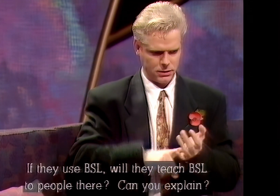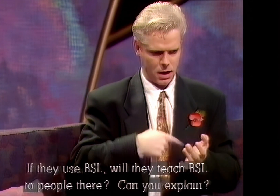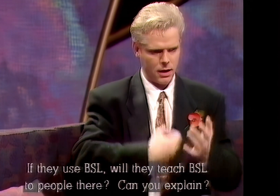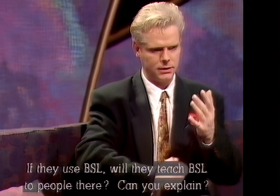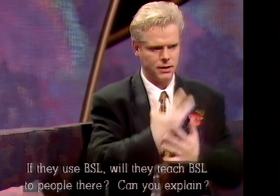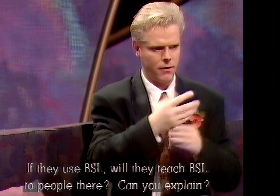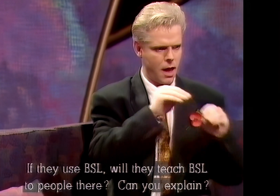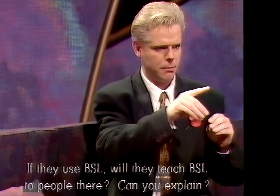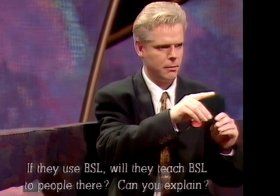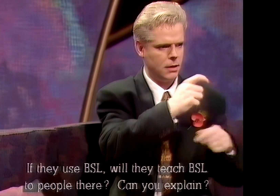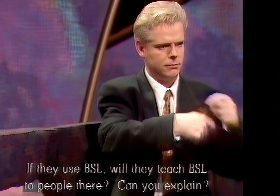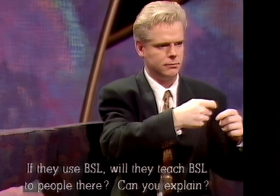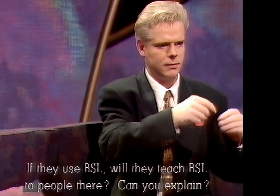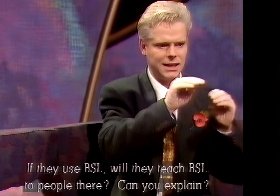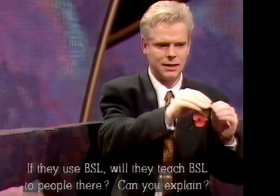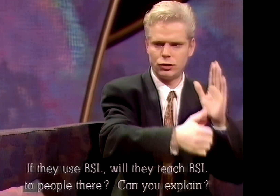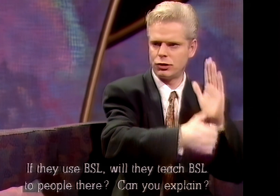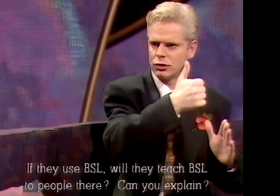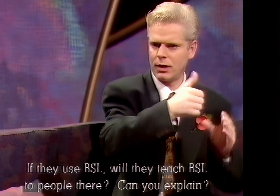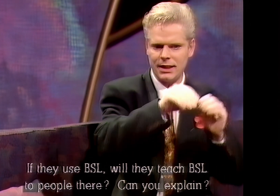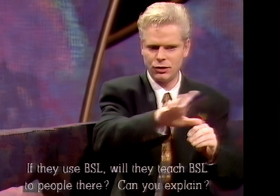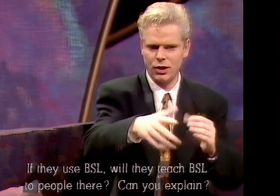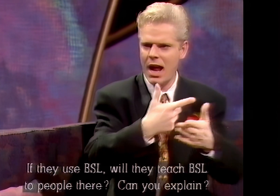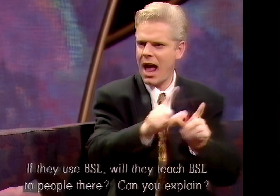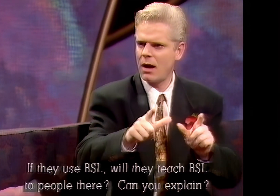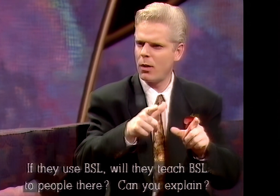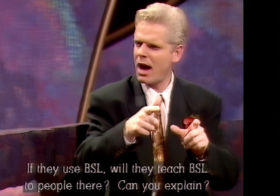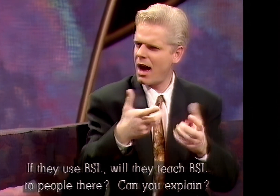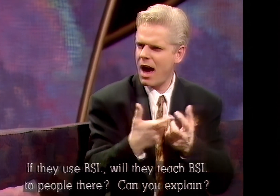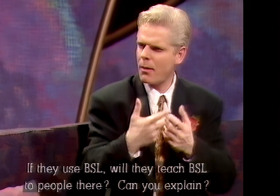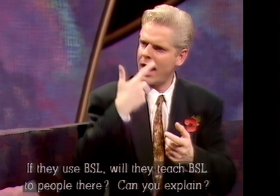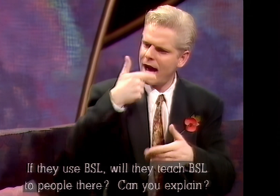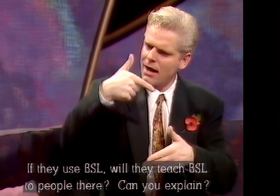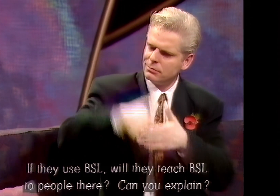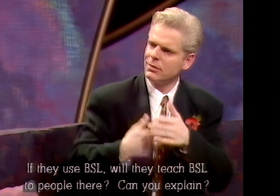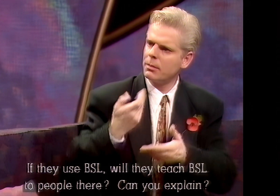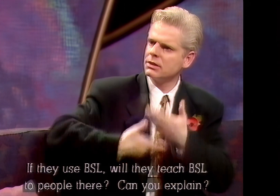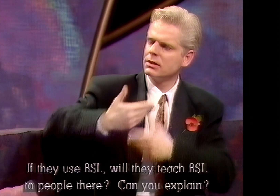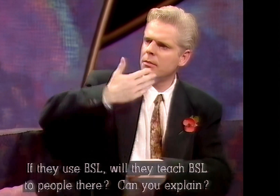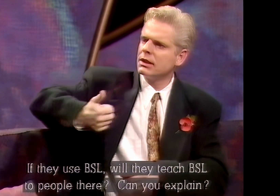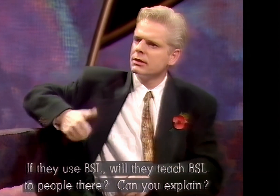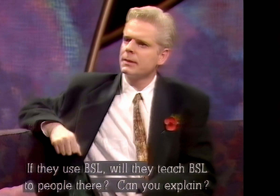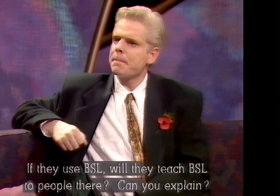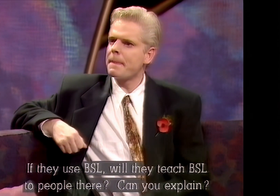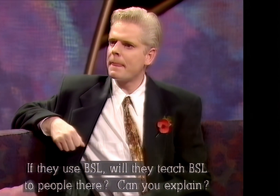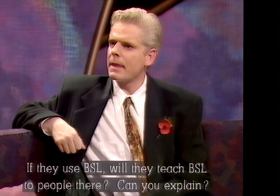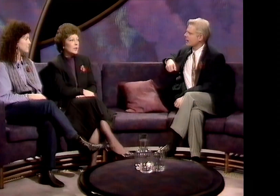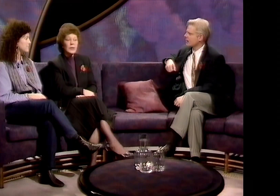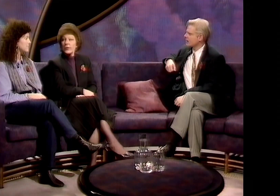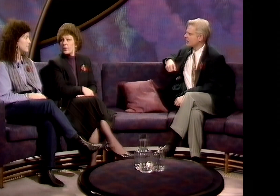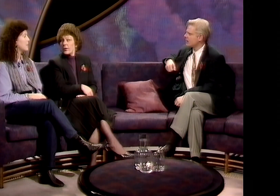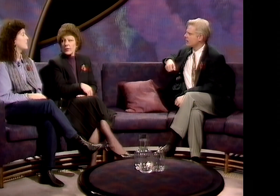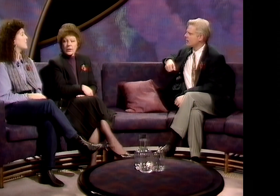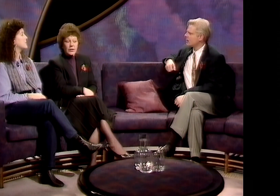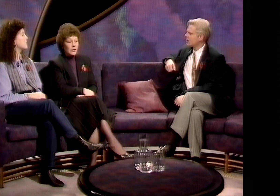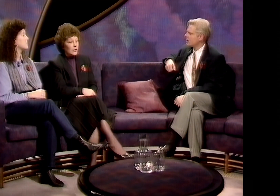teach? I mean, if they use BSL, are they going to teach BSL to people there? mean, can go into a bit deeper?